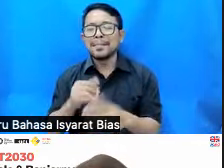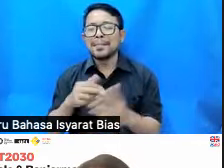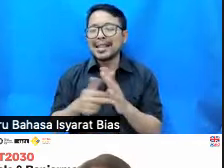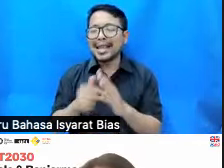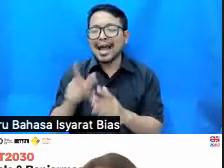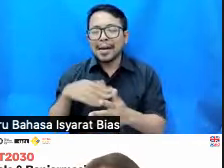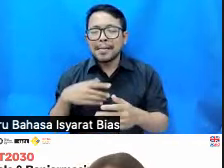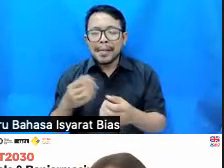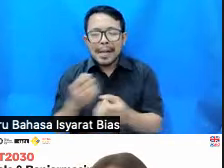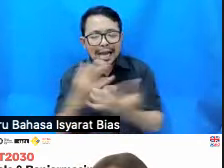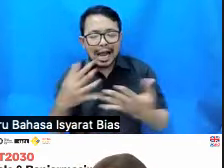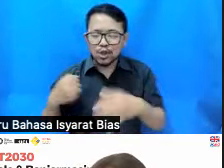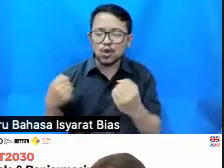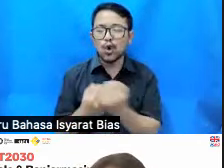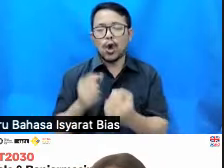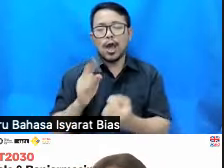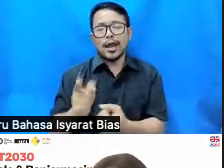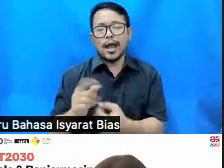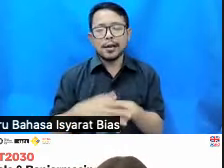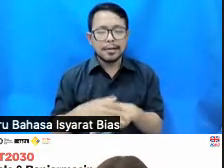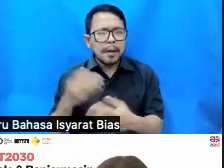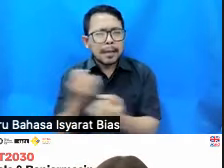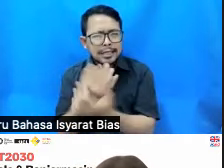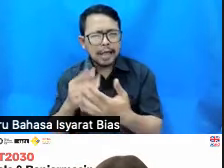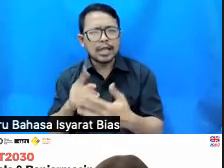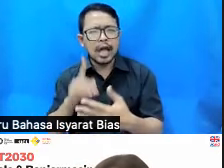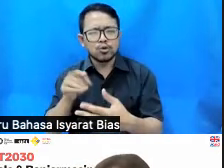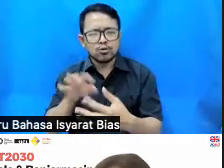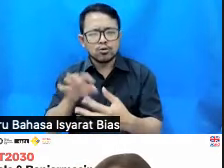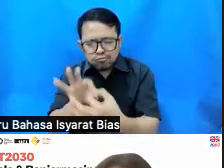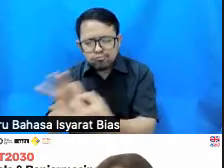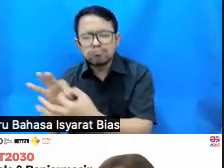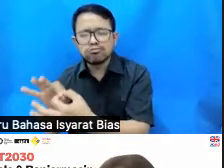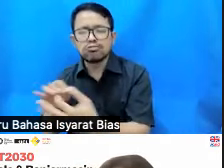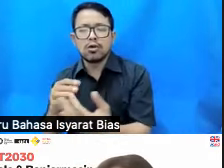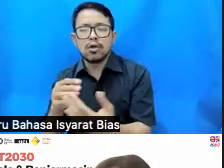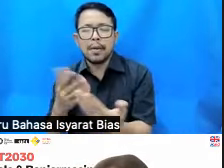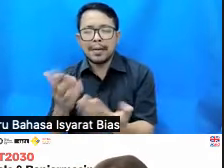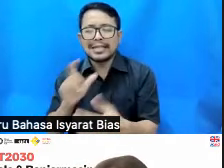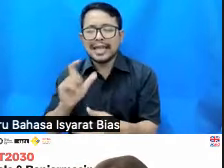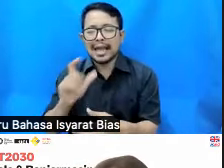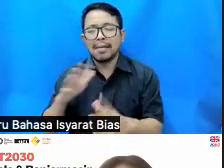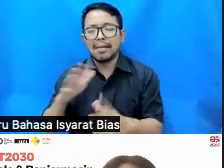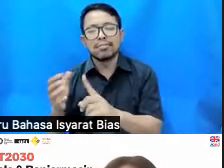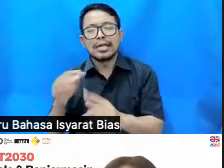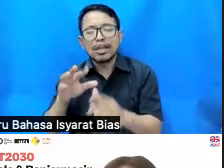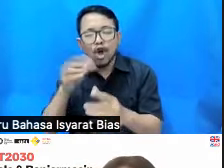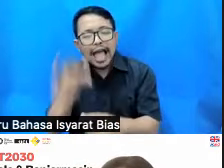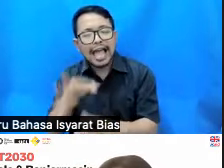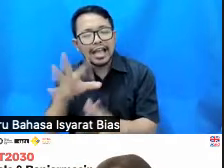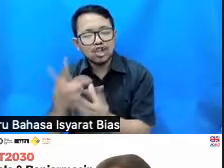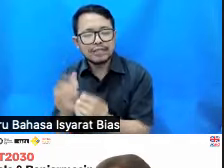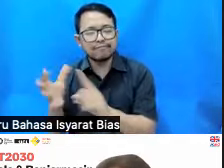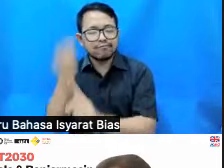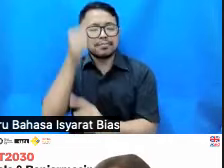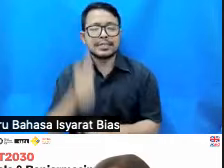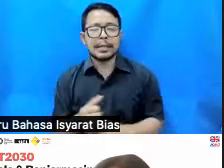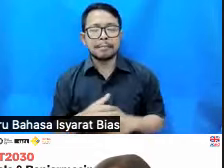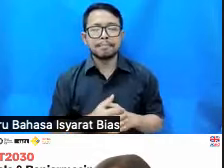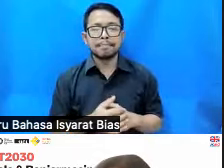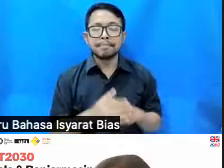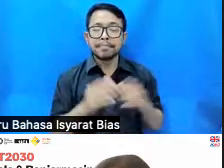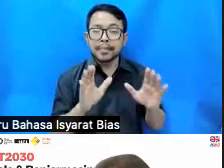continue to work to create a more inclusive city and a more inclusive culture. Our second area of opportunity is around the